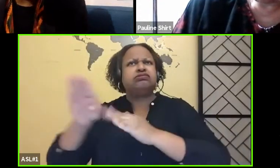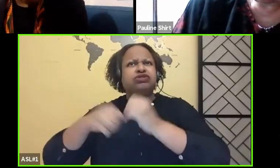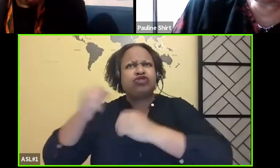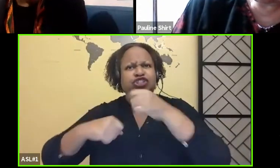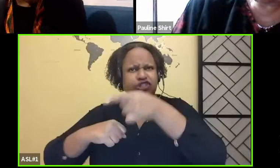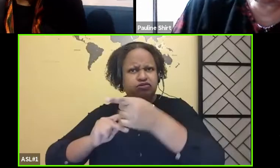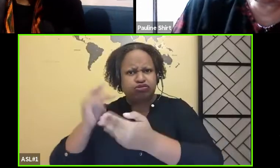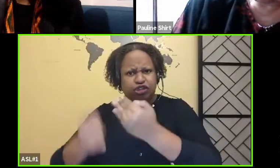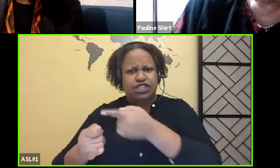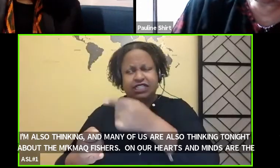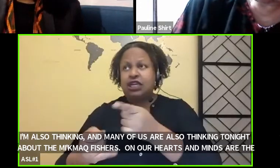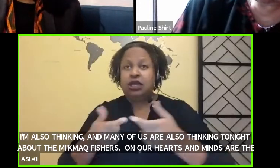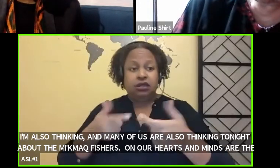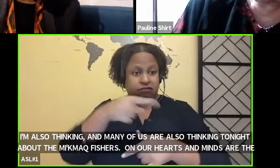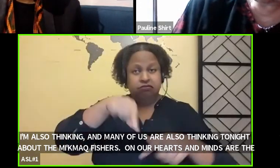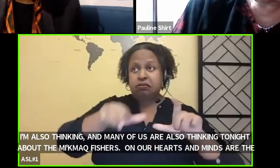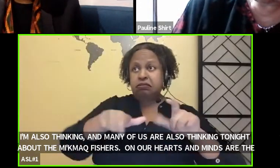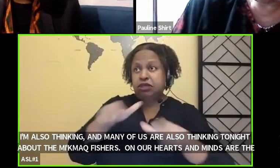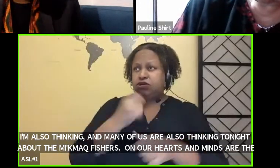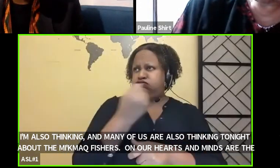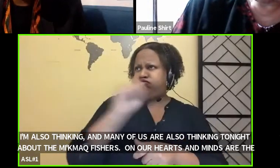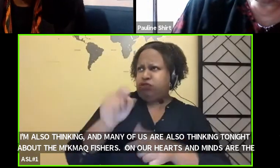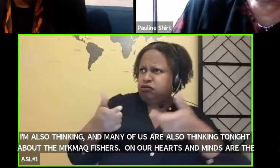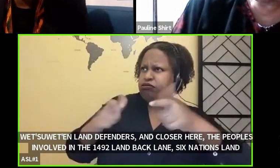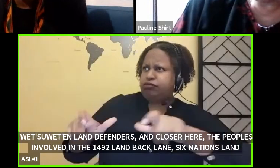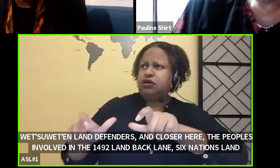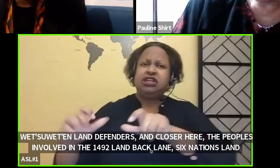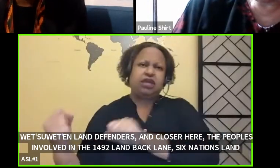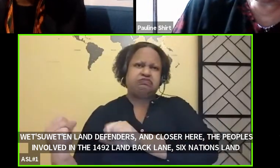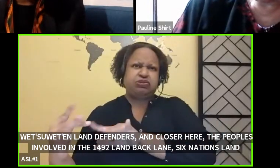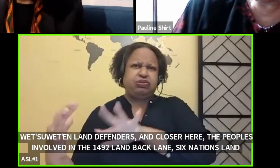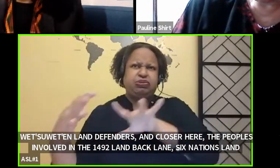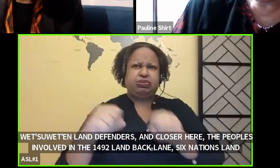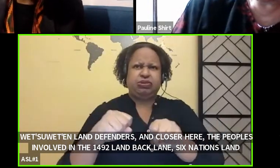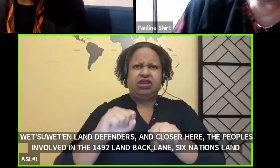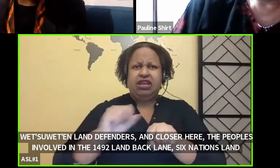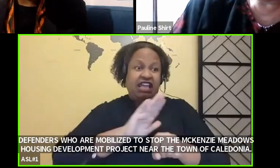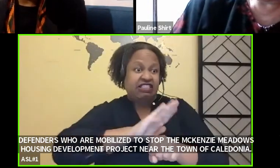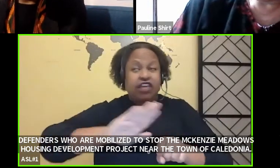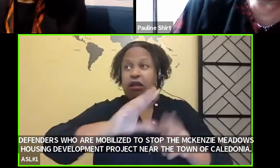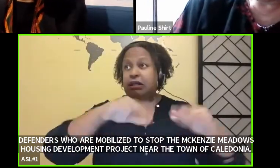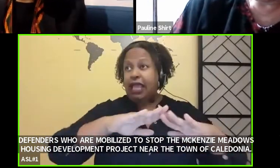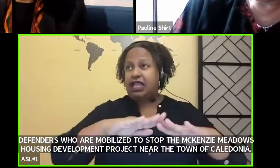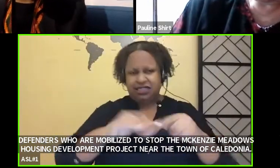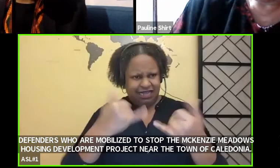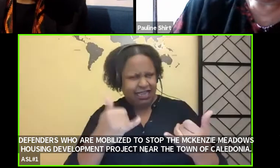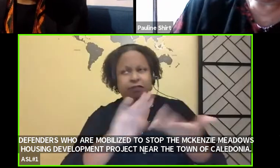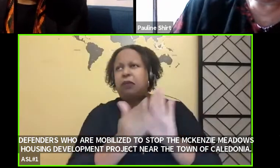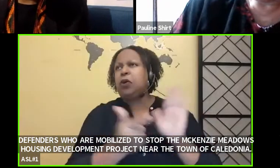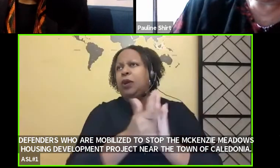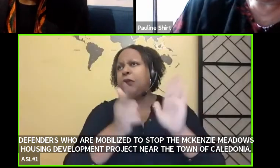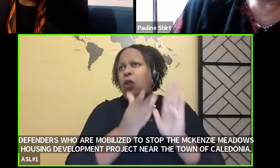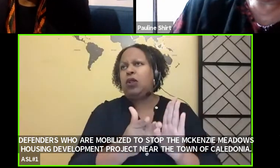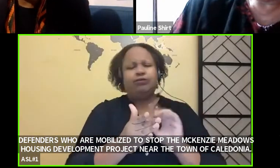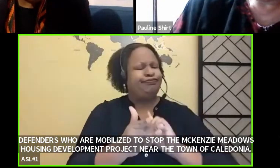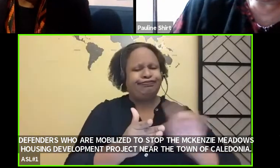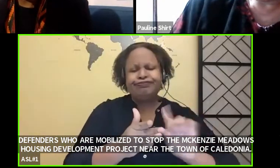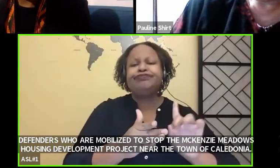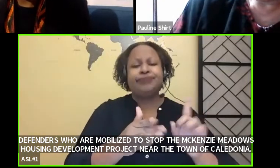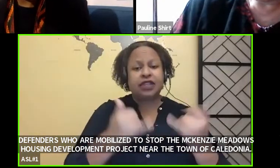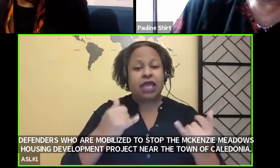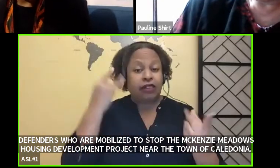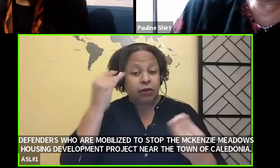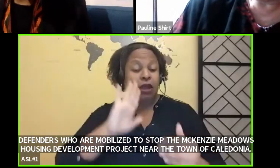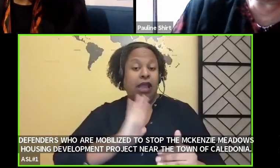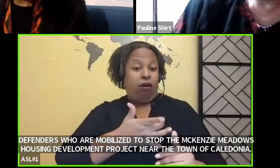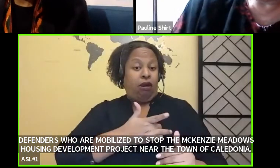are being criminalized for their resistance to colonial encroachments on their lands. I'm also thinking, and our hearts and minds are